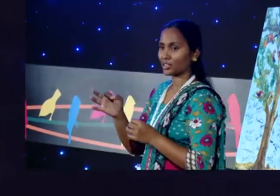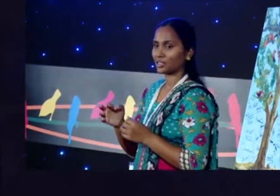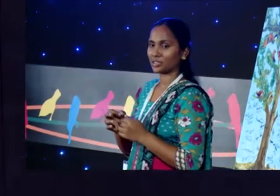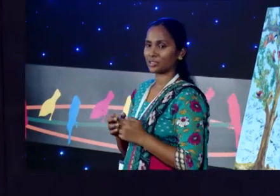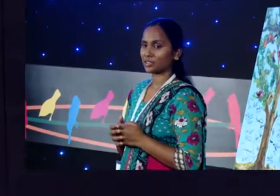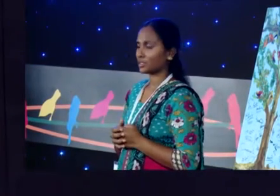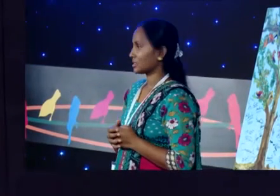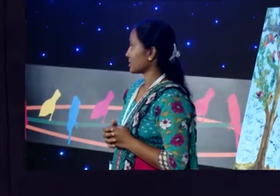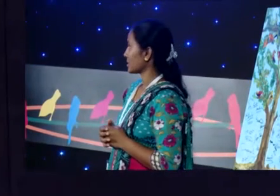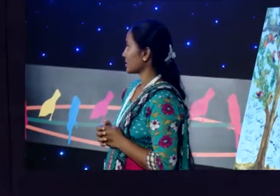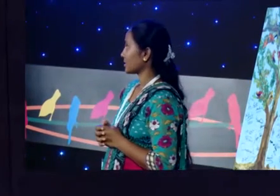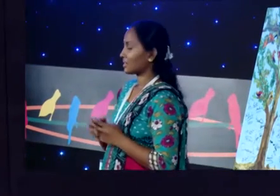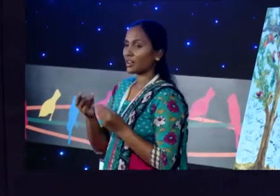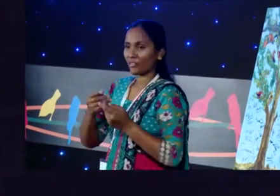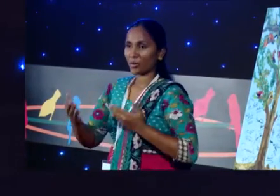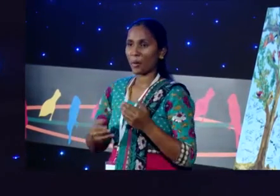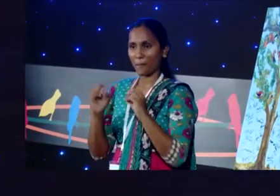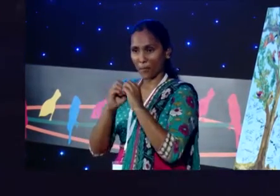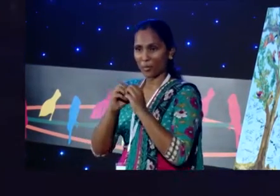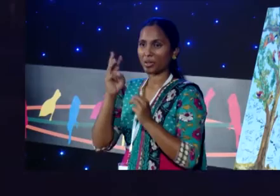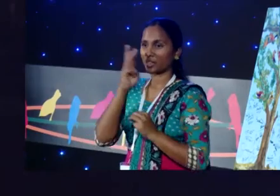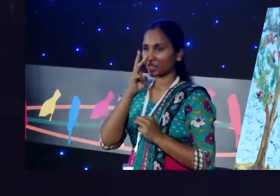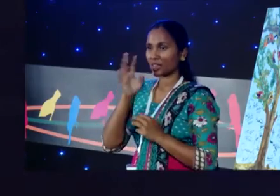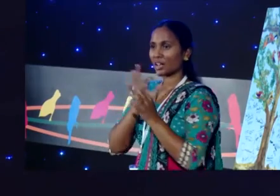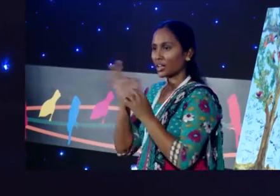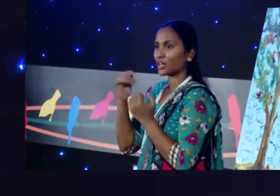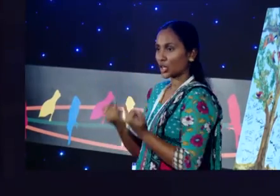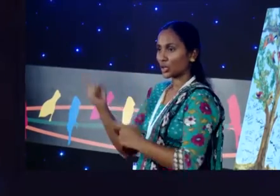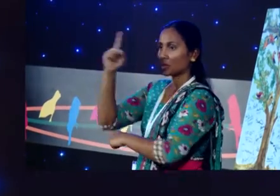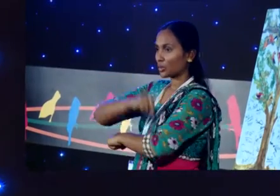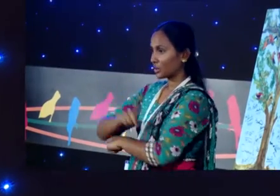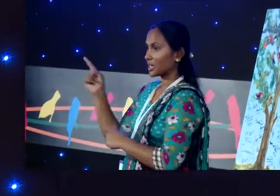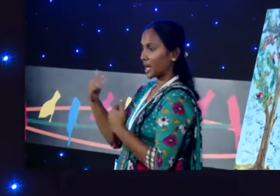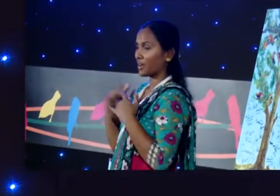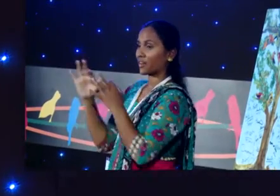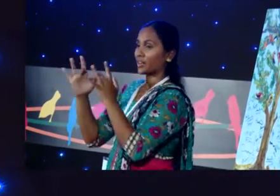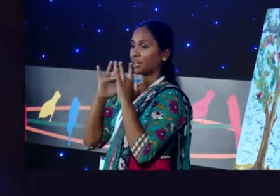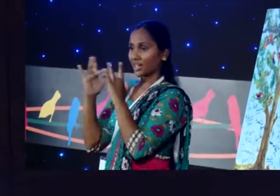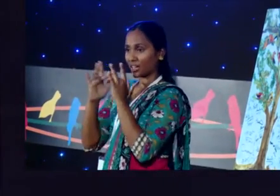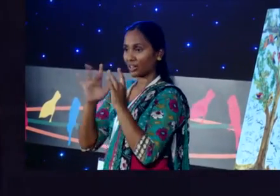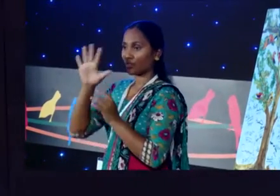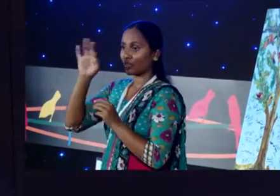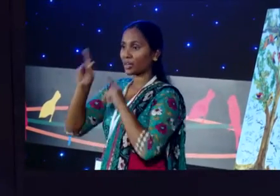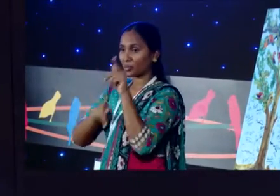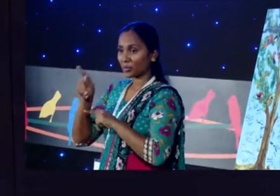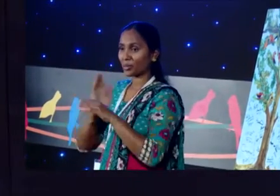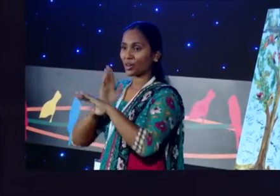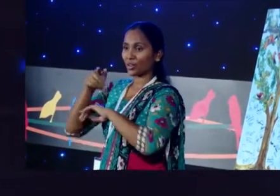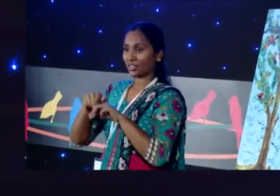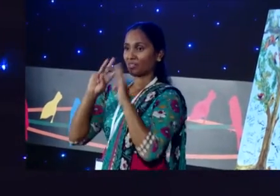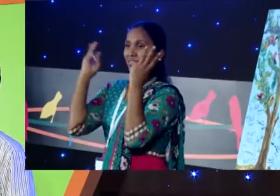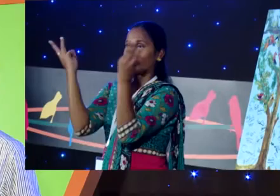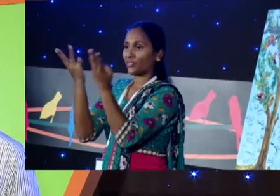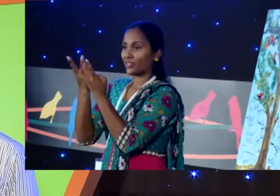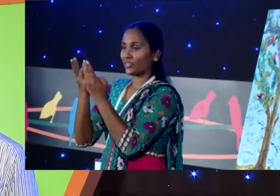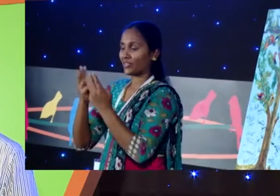you. And then someone from Mumbai and someone from Chennai. And today, we have a network of 500 people across the country